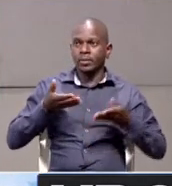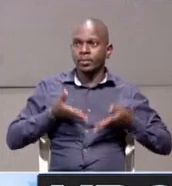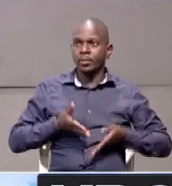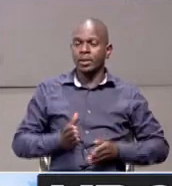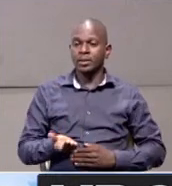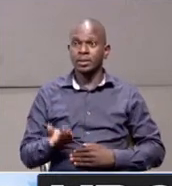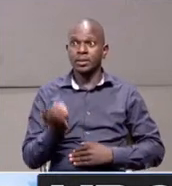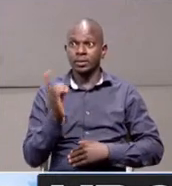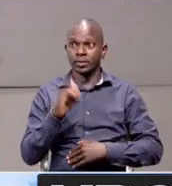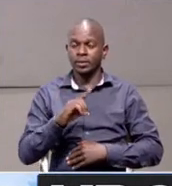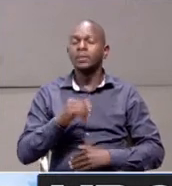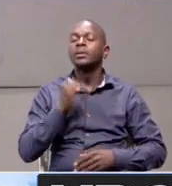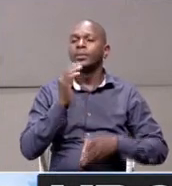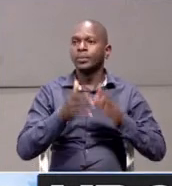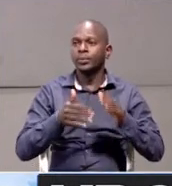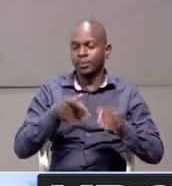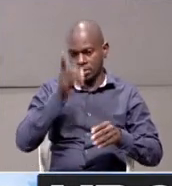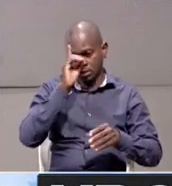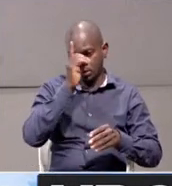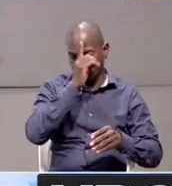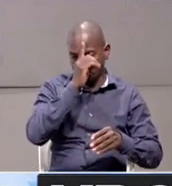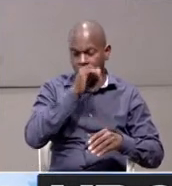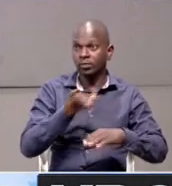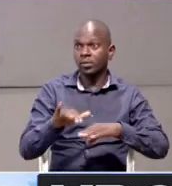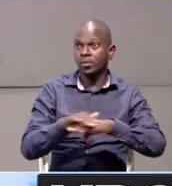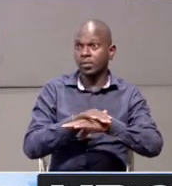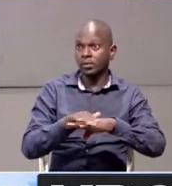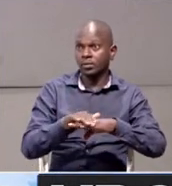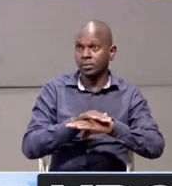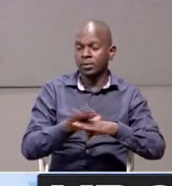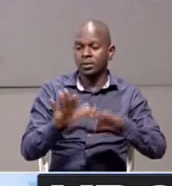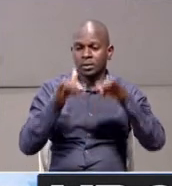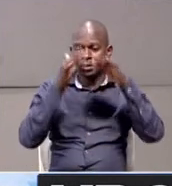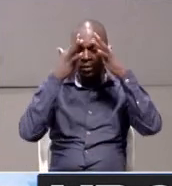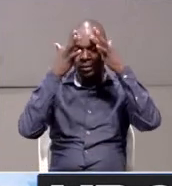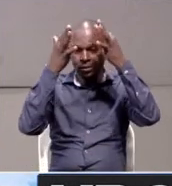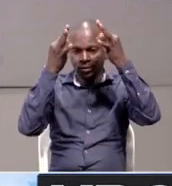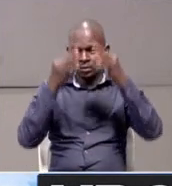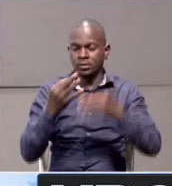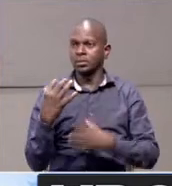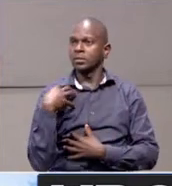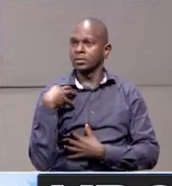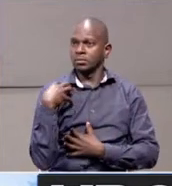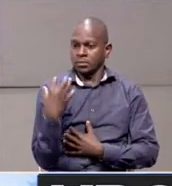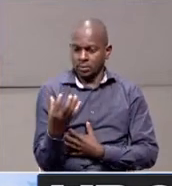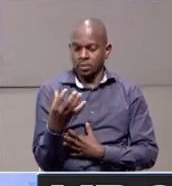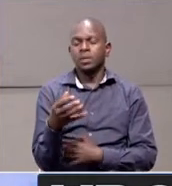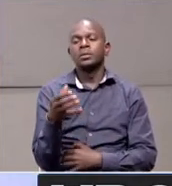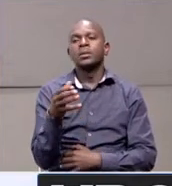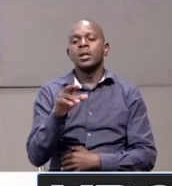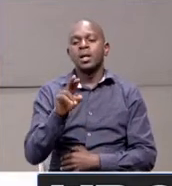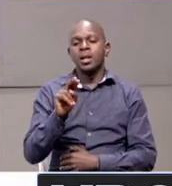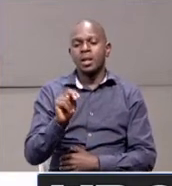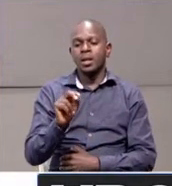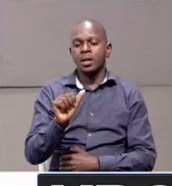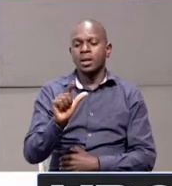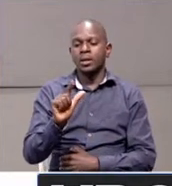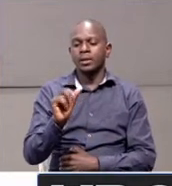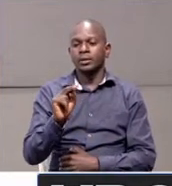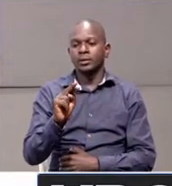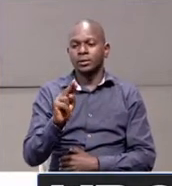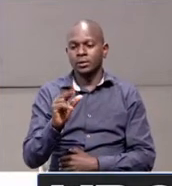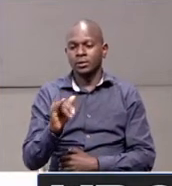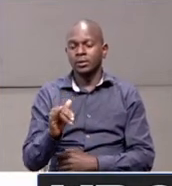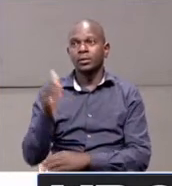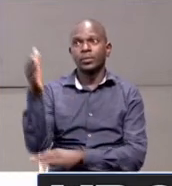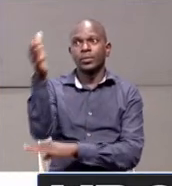this year's run, obviously with the Kabaka, Ronald Mwenda Mutebi, he decided to designate Nalinya Agnes Nabaluga to flag off the runners.